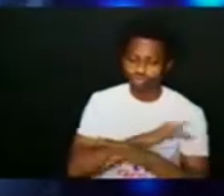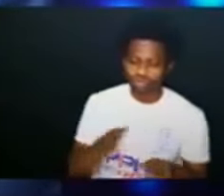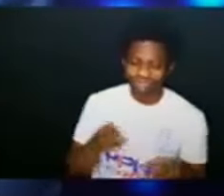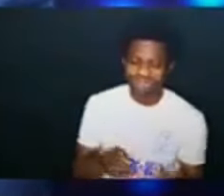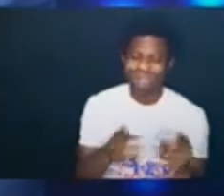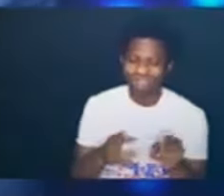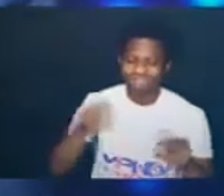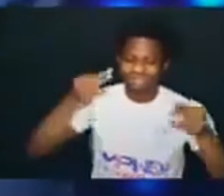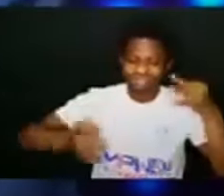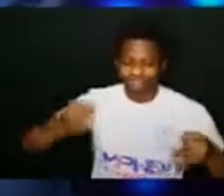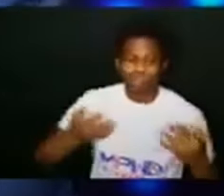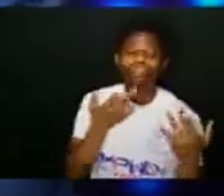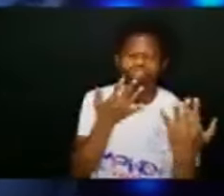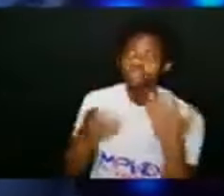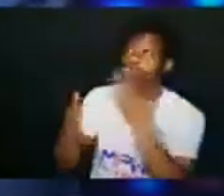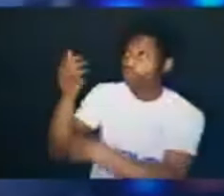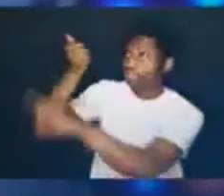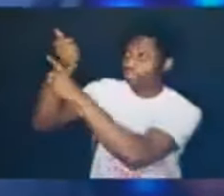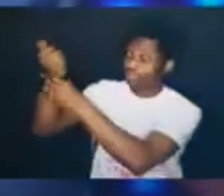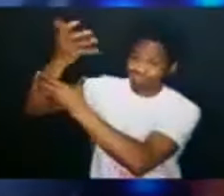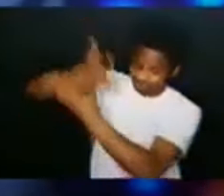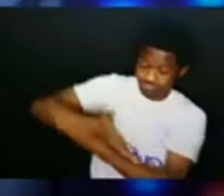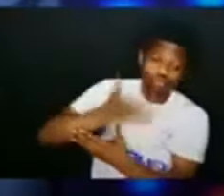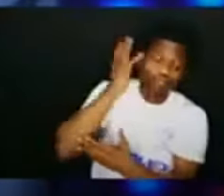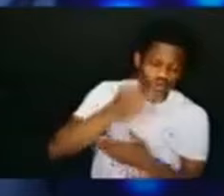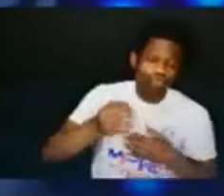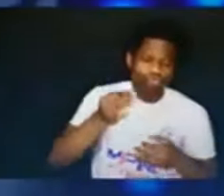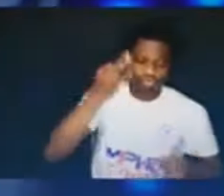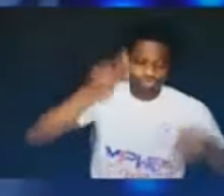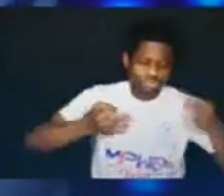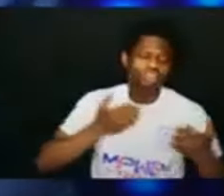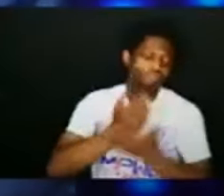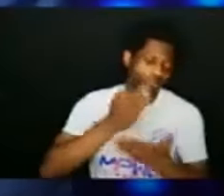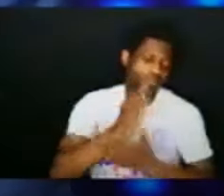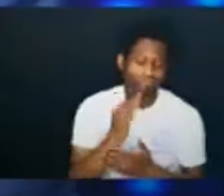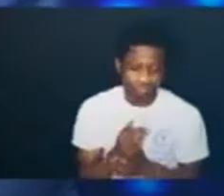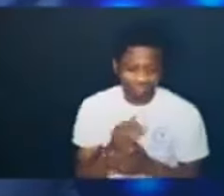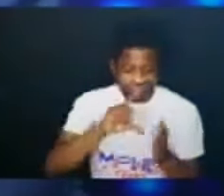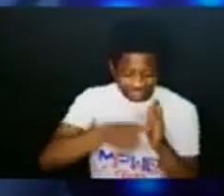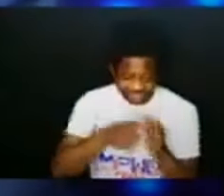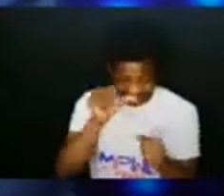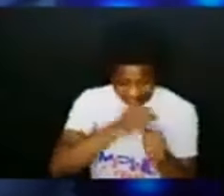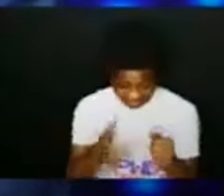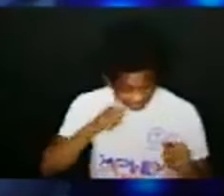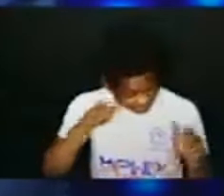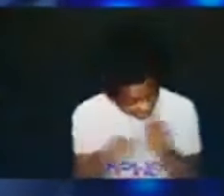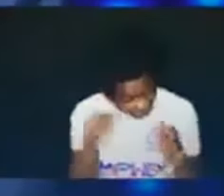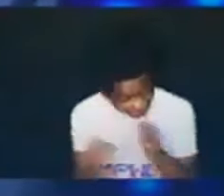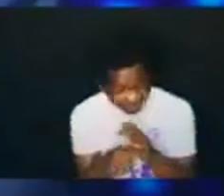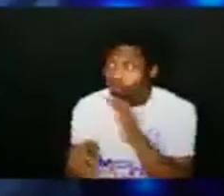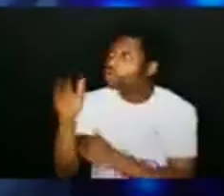ansa ewurade beba ono ana ode dia ehinta sumu no ebeba han mu na wayi akoma mu agina